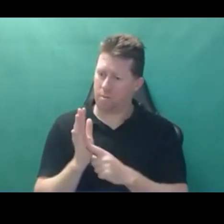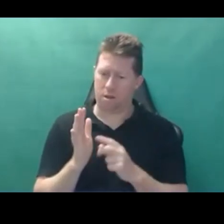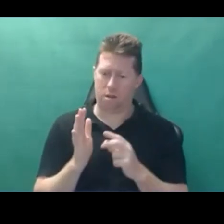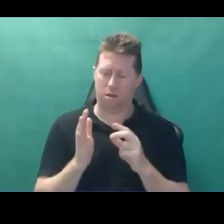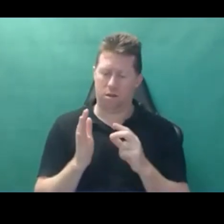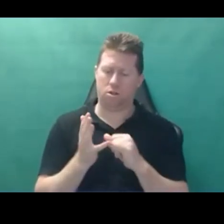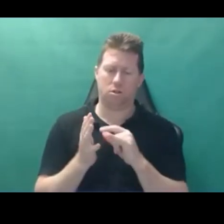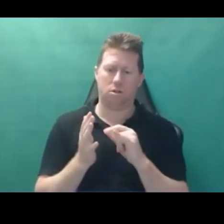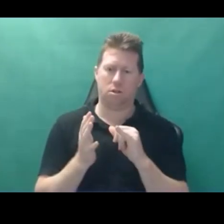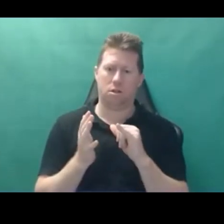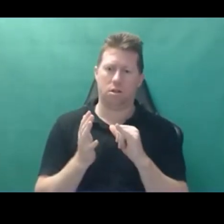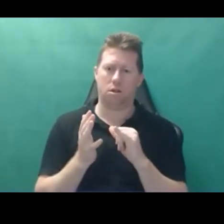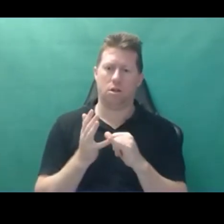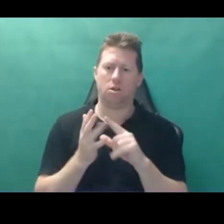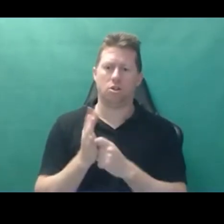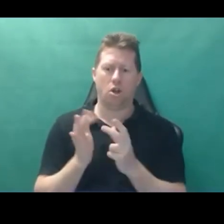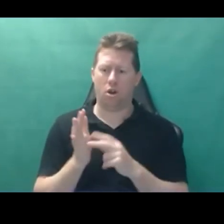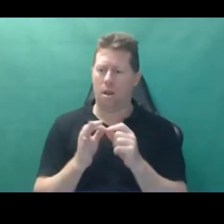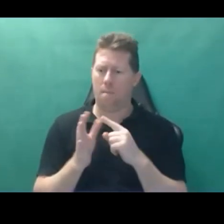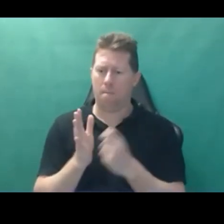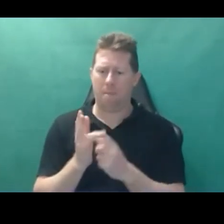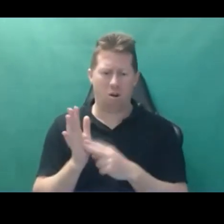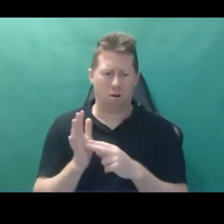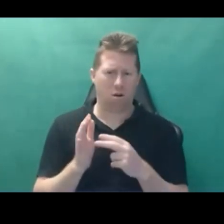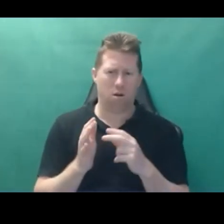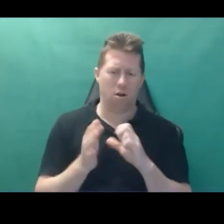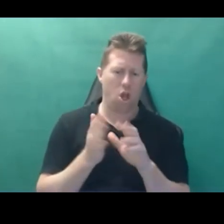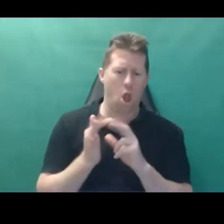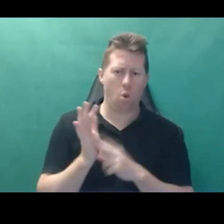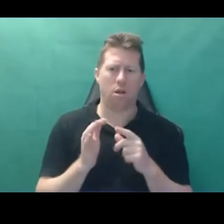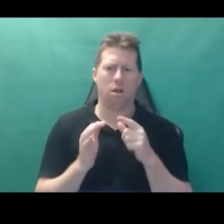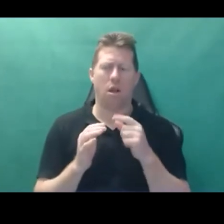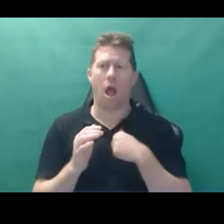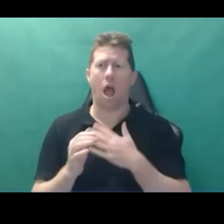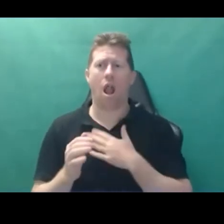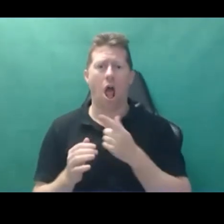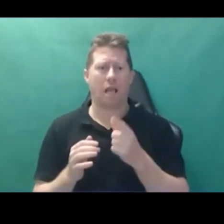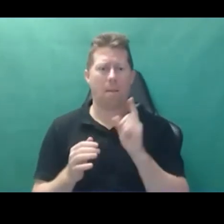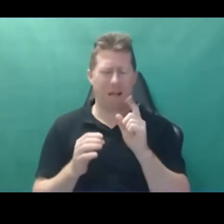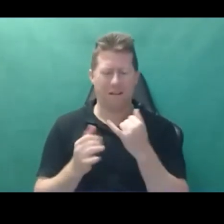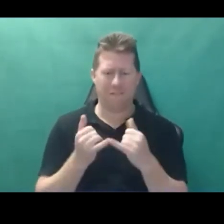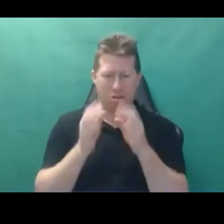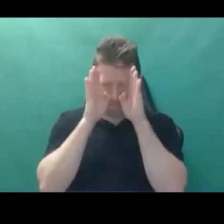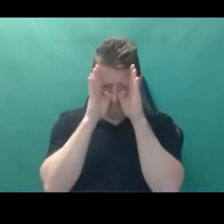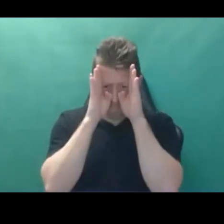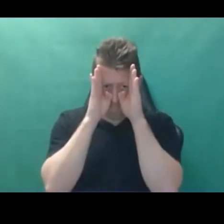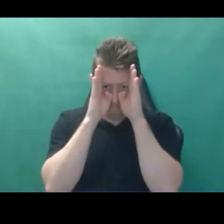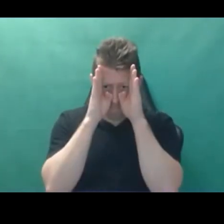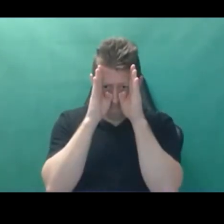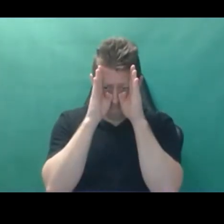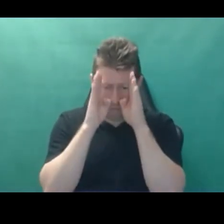unpopular in the disability movement. I can't, I like him, but I think he's can be very blinkered and he's got this new,